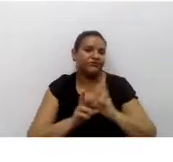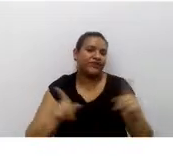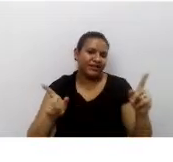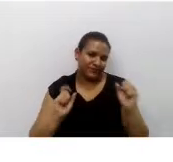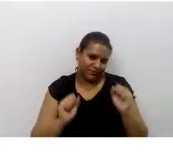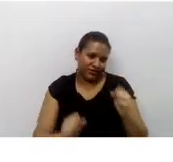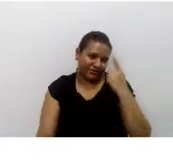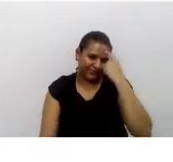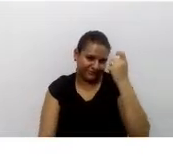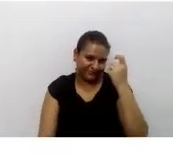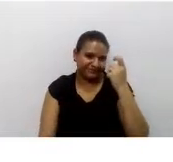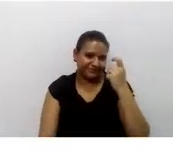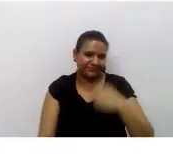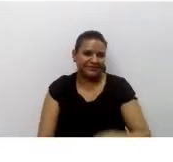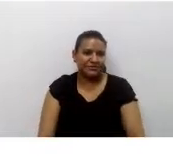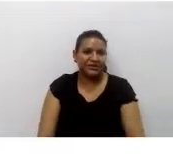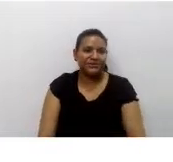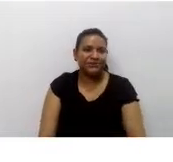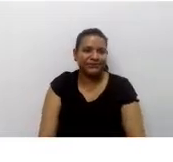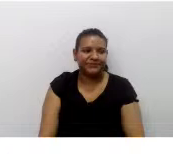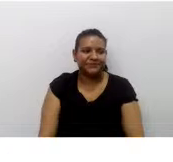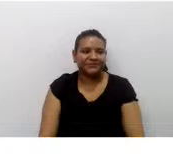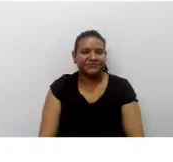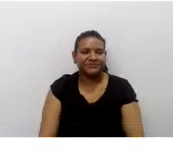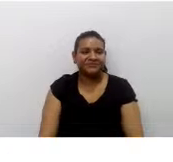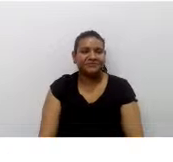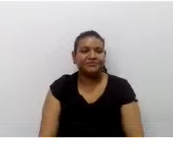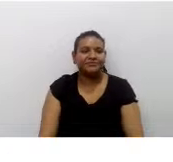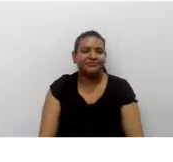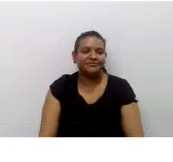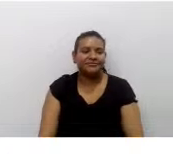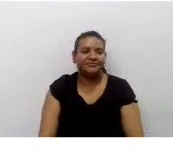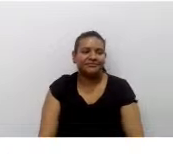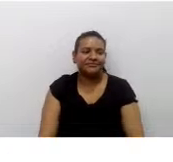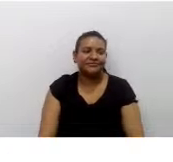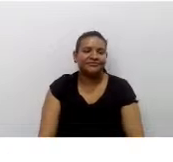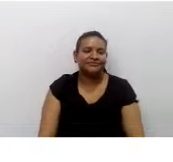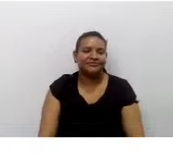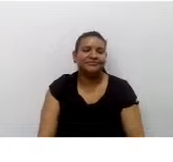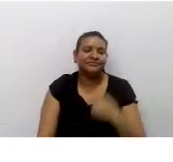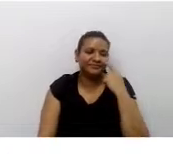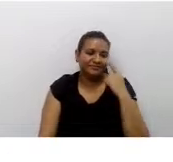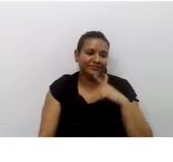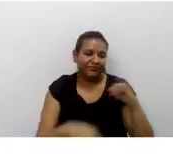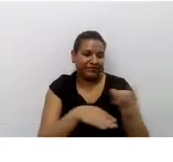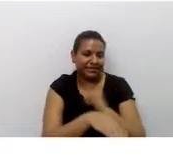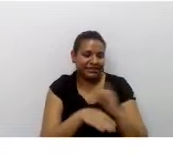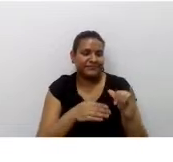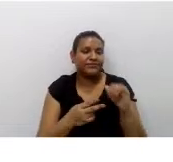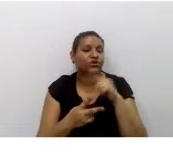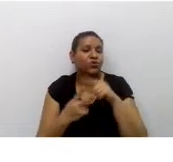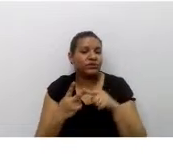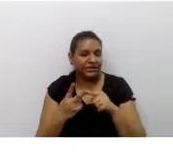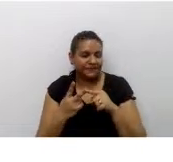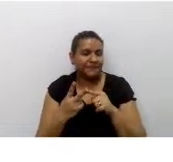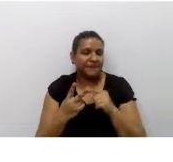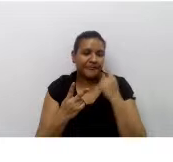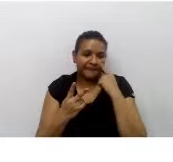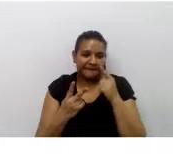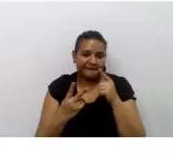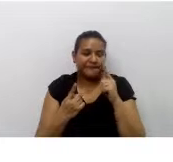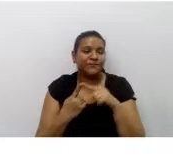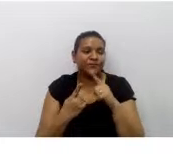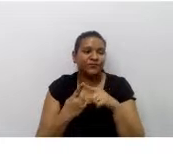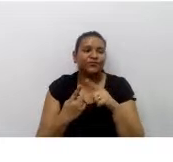Now, let's look at 2 strategies. One example is the students can present work visually in a